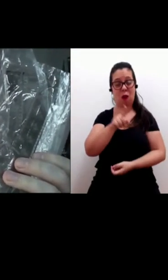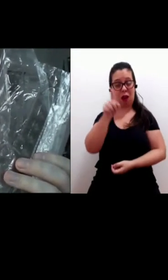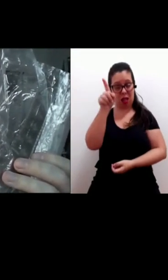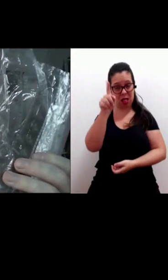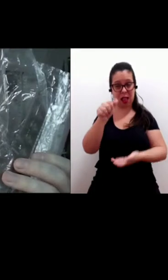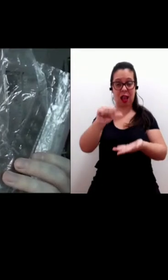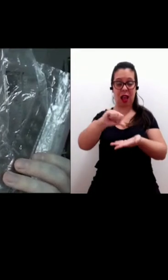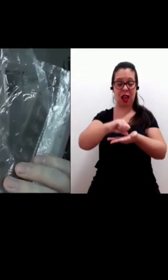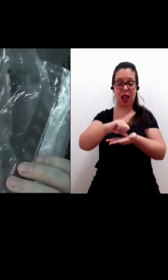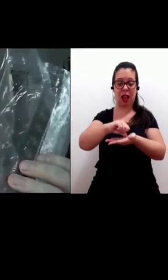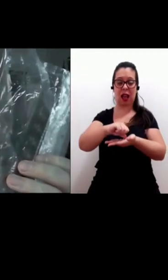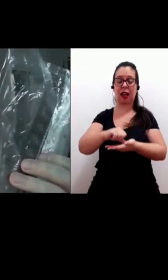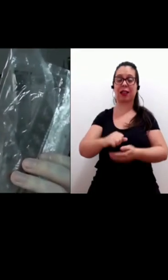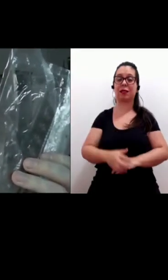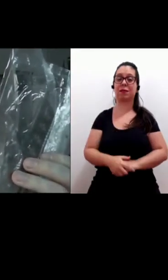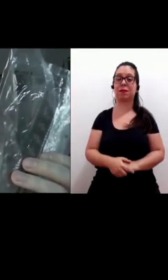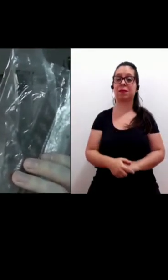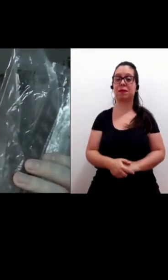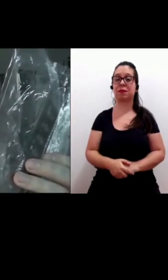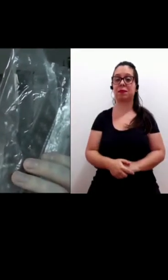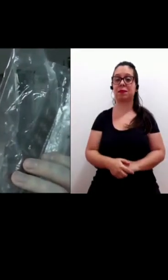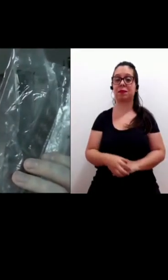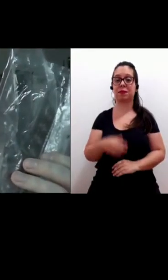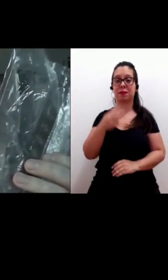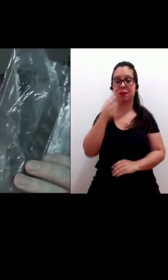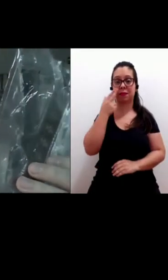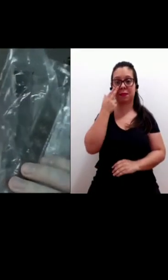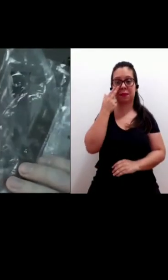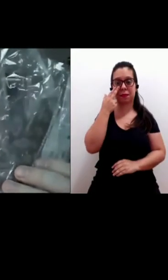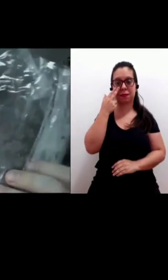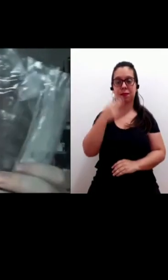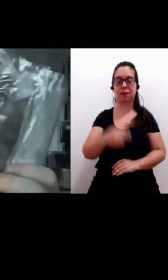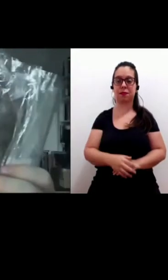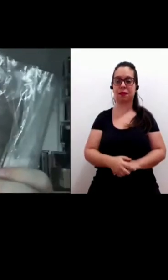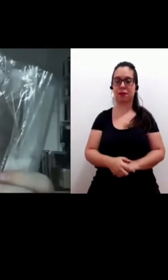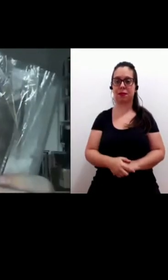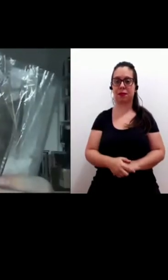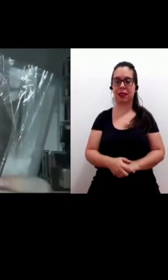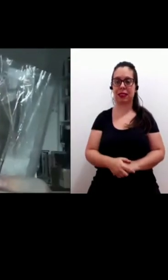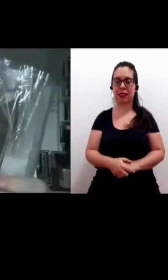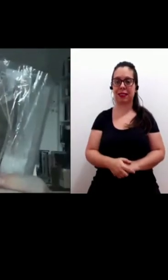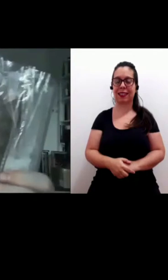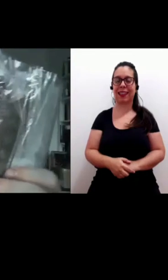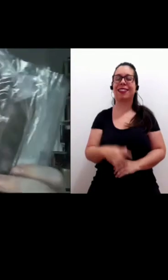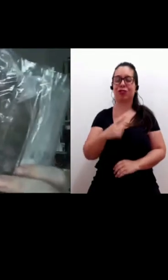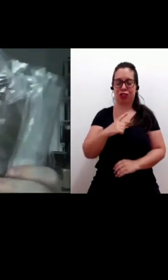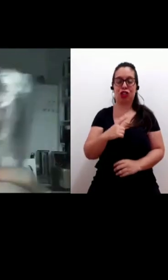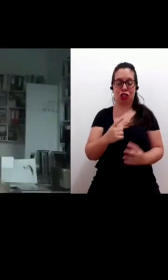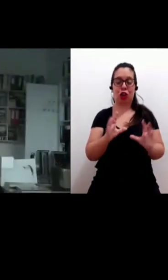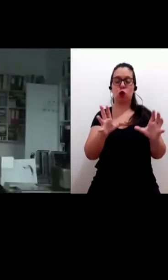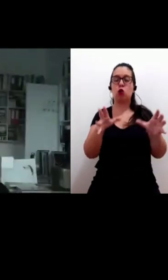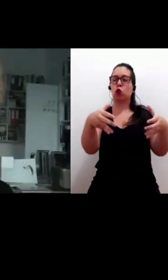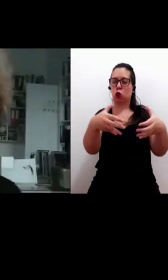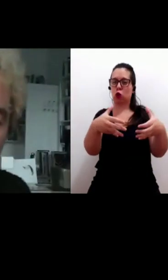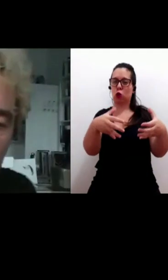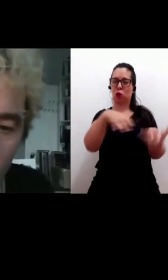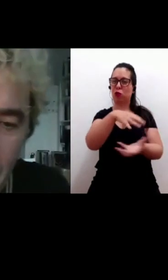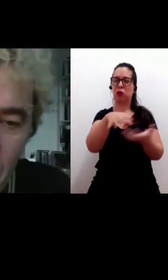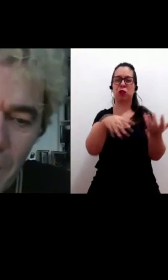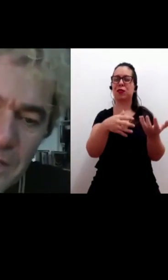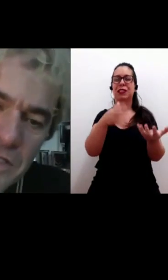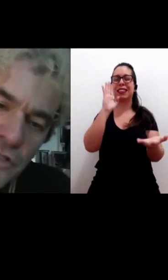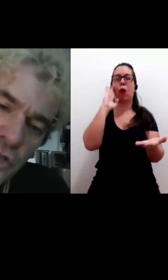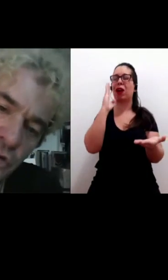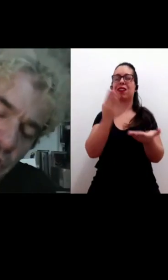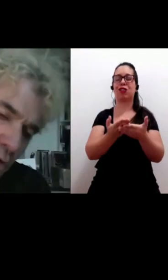And also, not a lot of the revolutionaries did not believe in visual culture. They did not believe in cinema. So